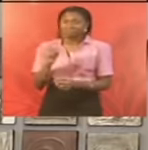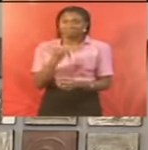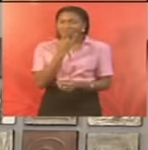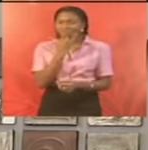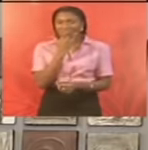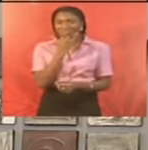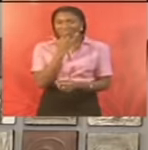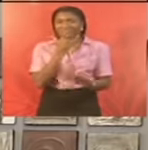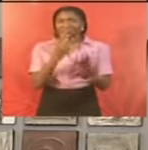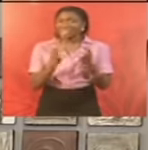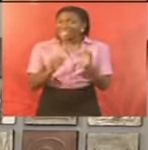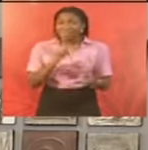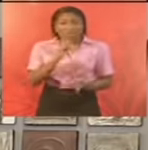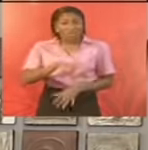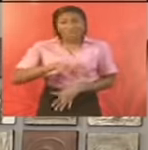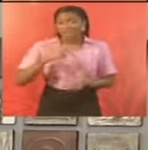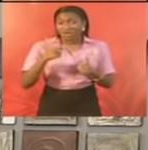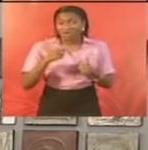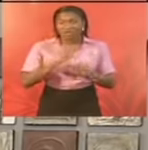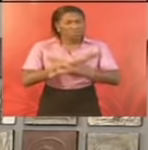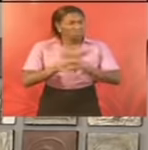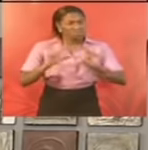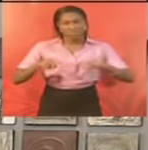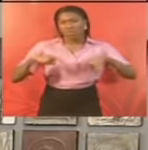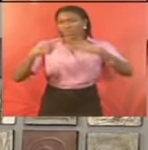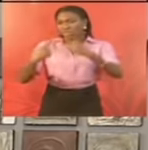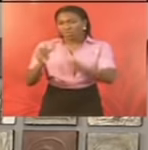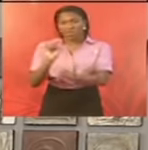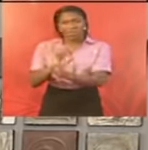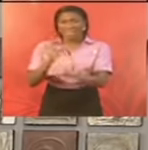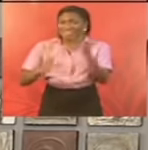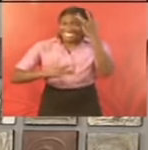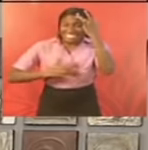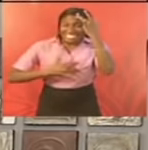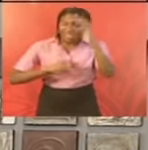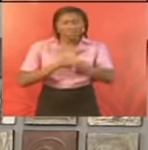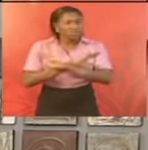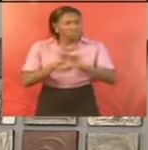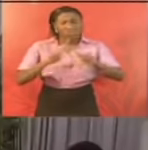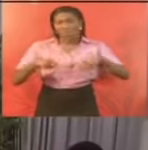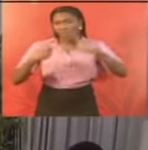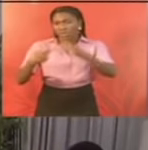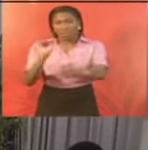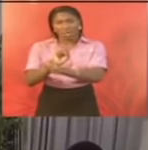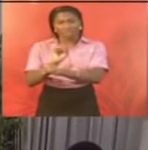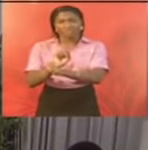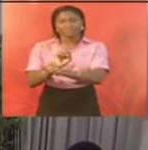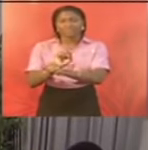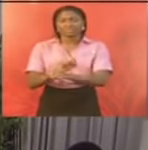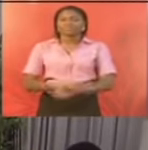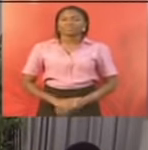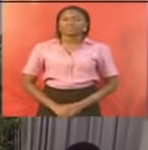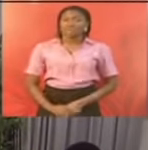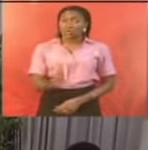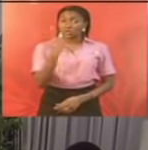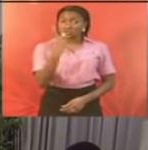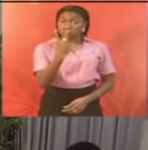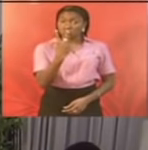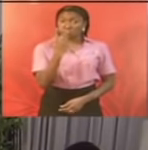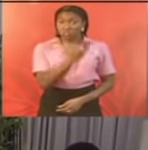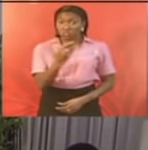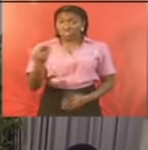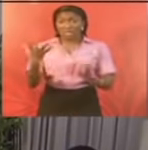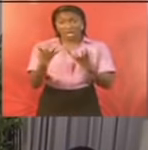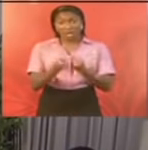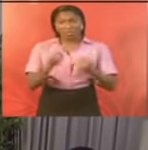who do not feel well not to turn up for work in the first place. Two other things, because Crystal really raised a very